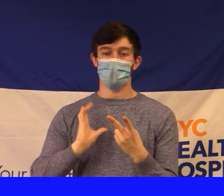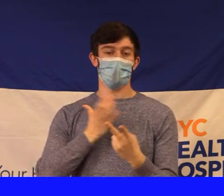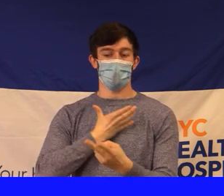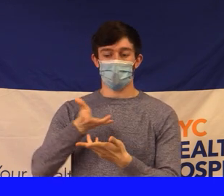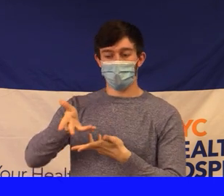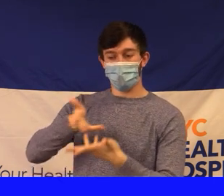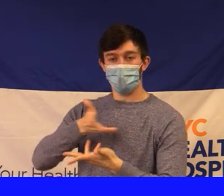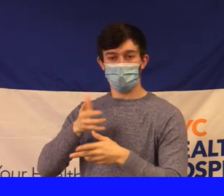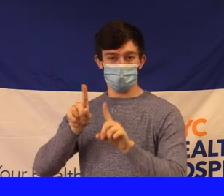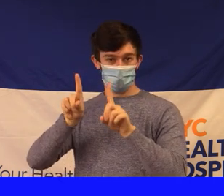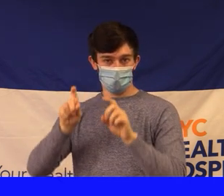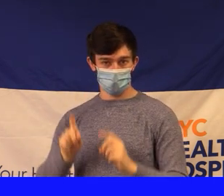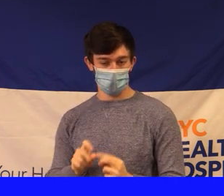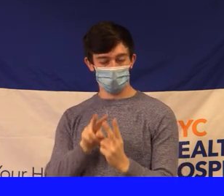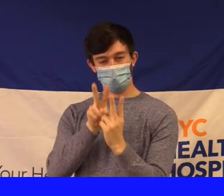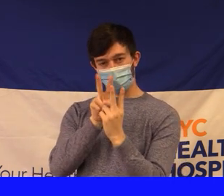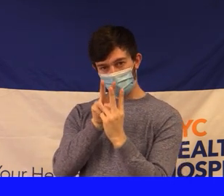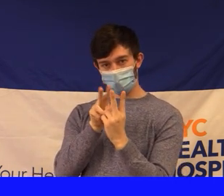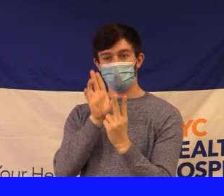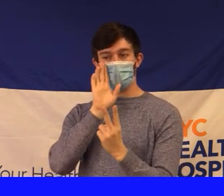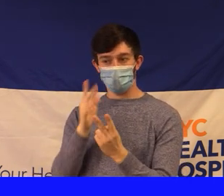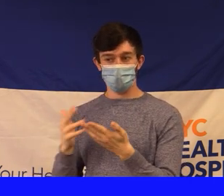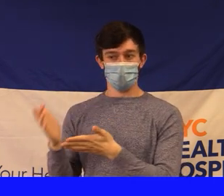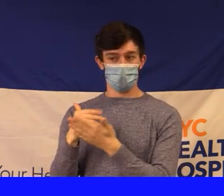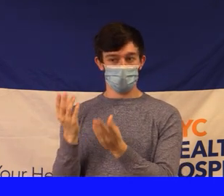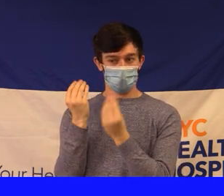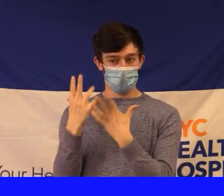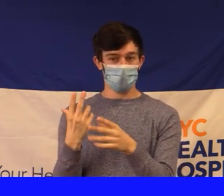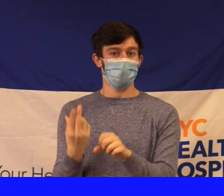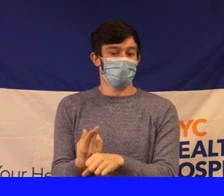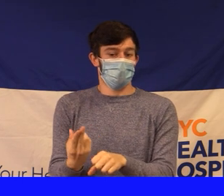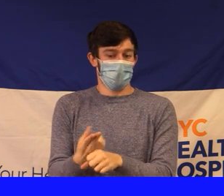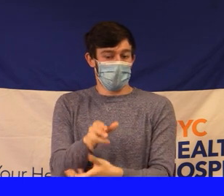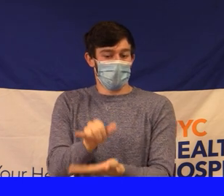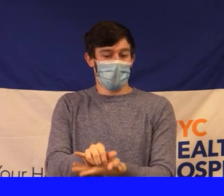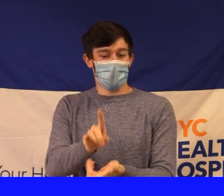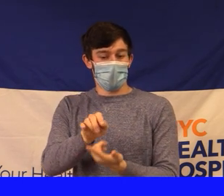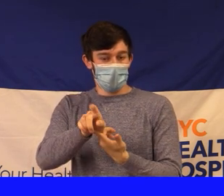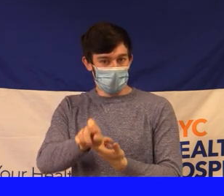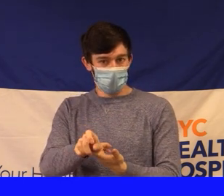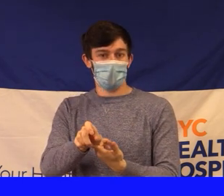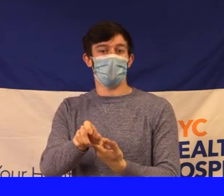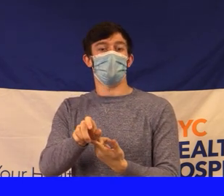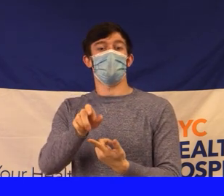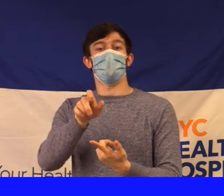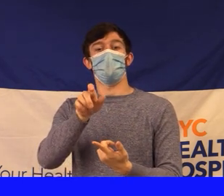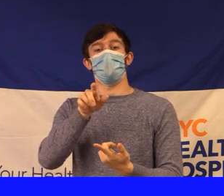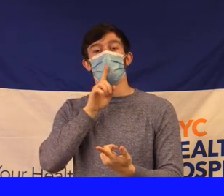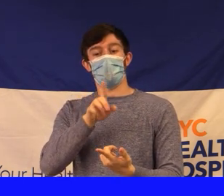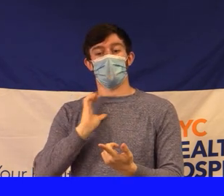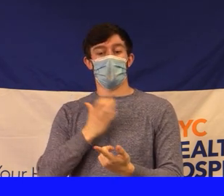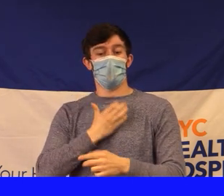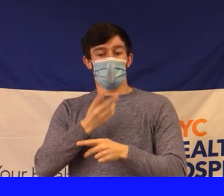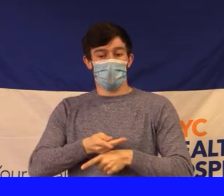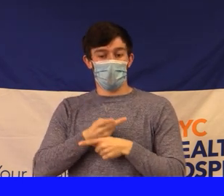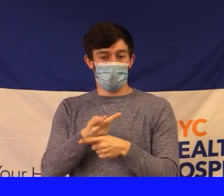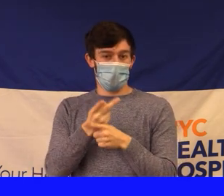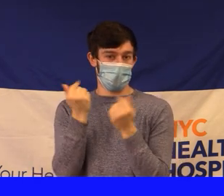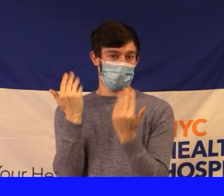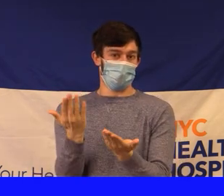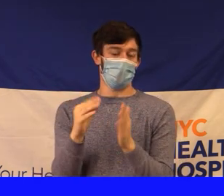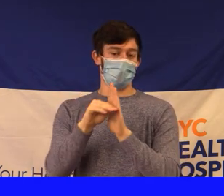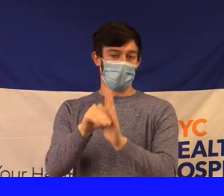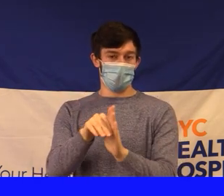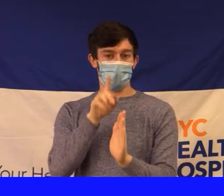survey. These surveys will be used as baseline data as we roll out our care delivery model in 2021 on